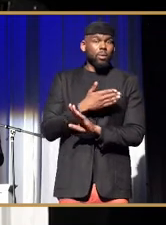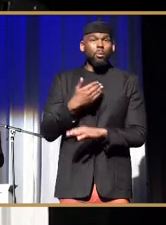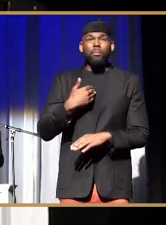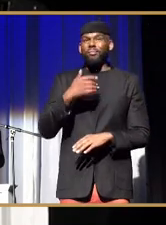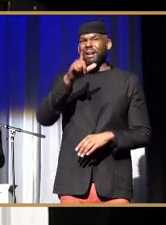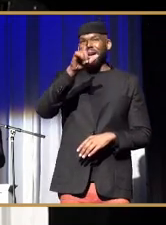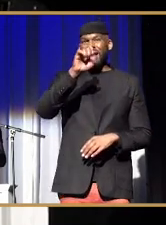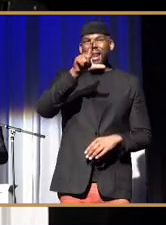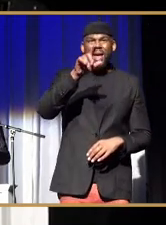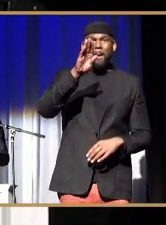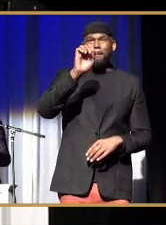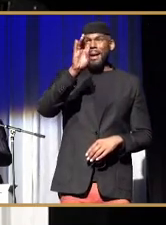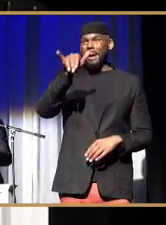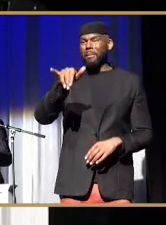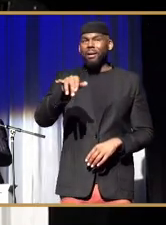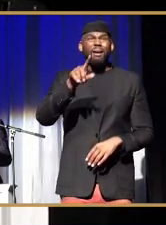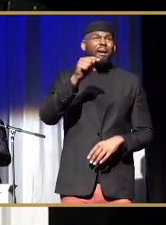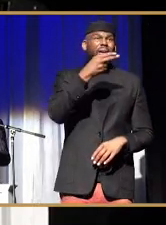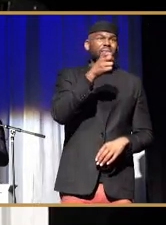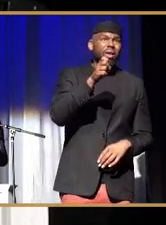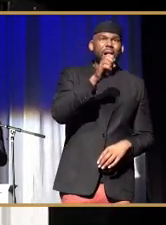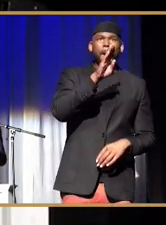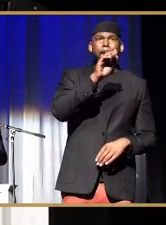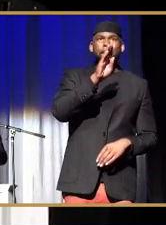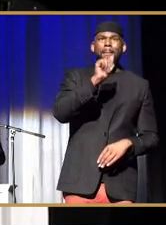Baby, DaBaby, or any baby,